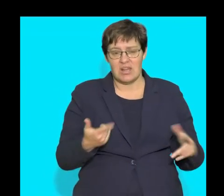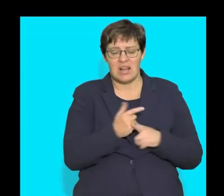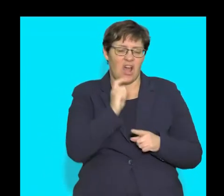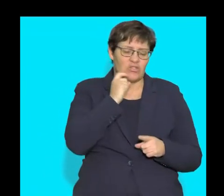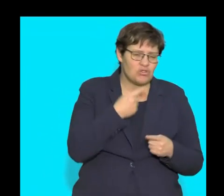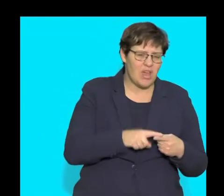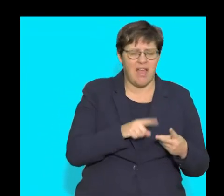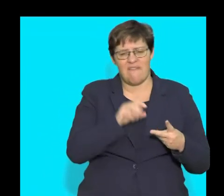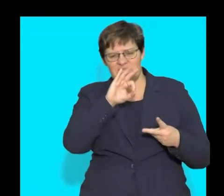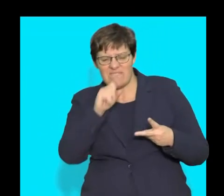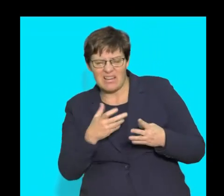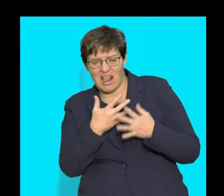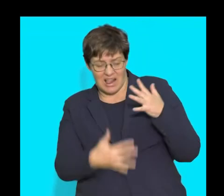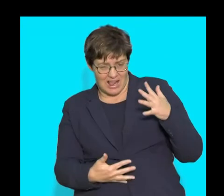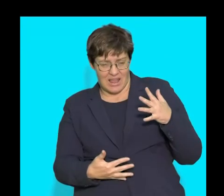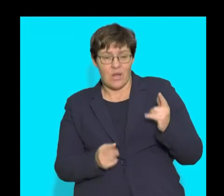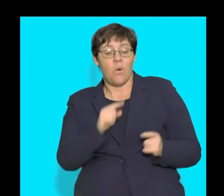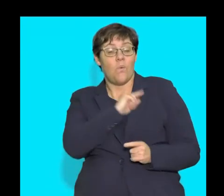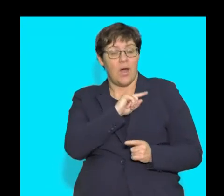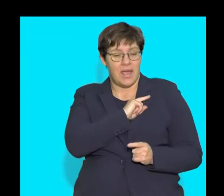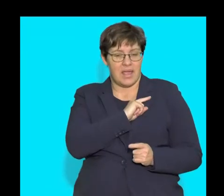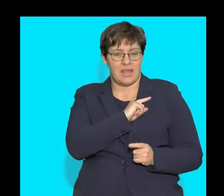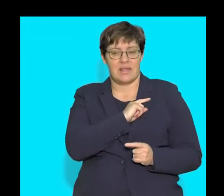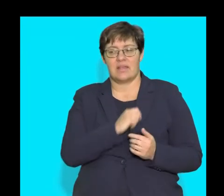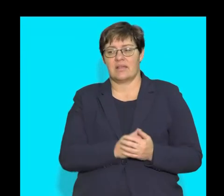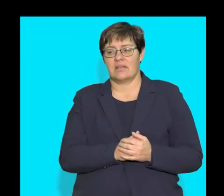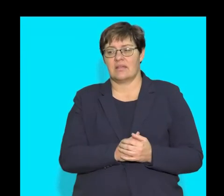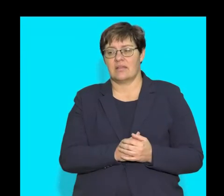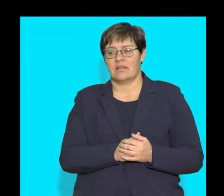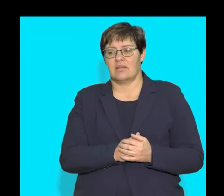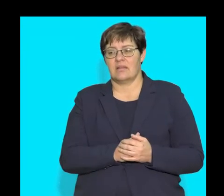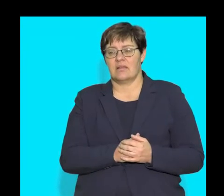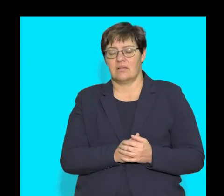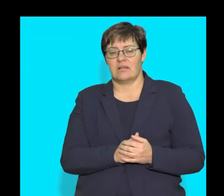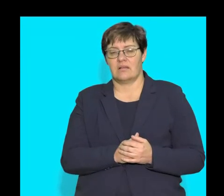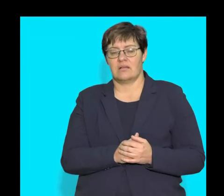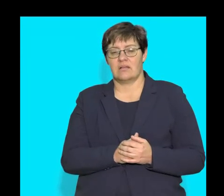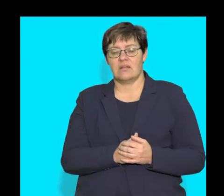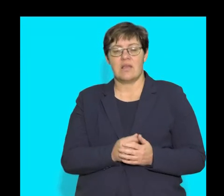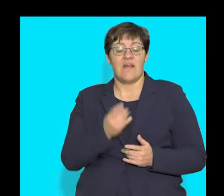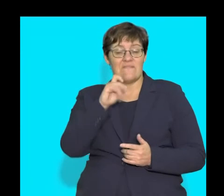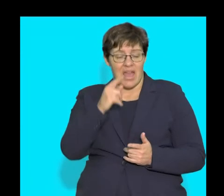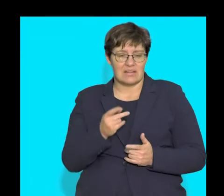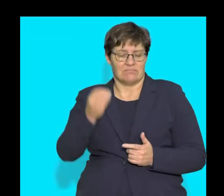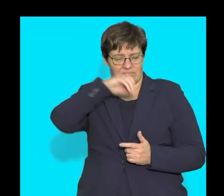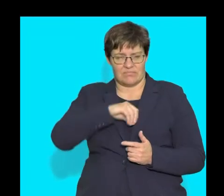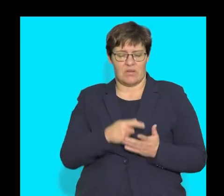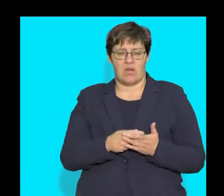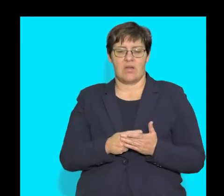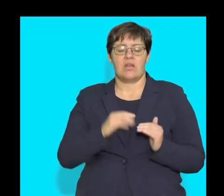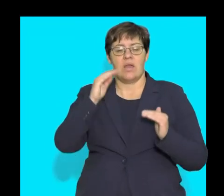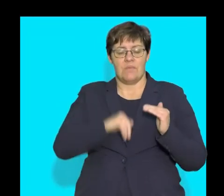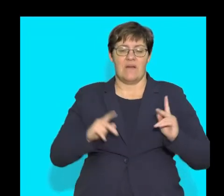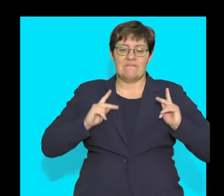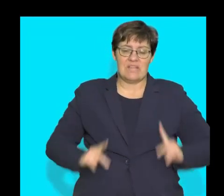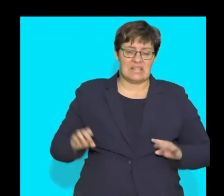foods such as sugars and fats, and it's often as a result of excessive deposits of fat,